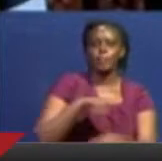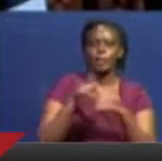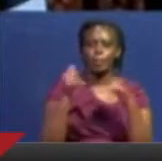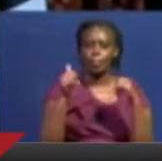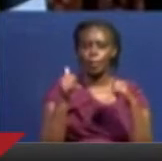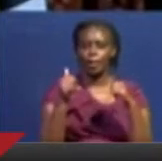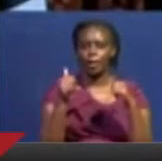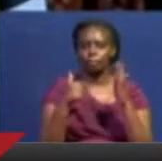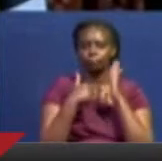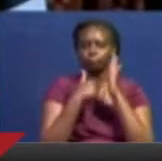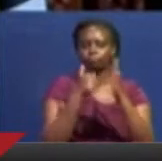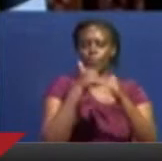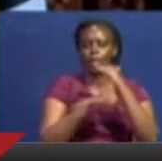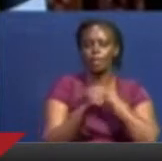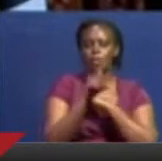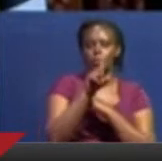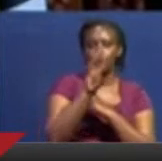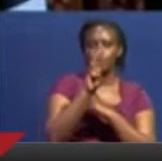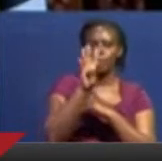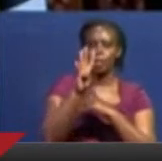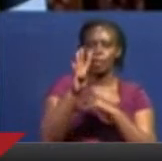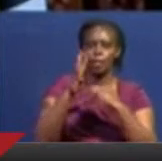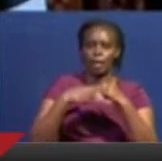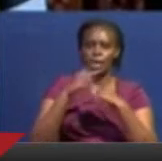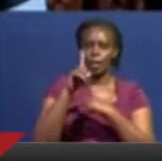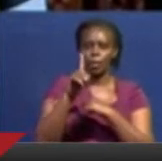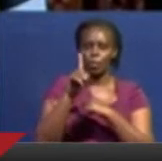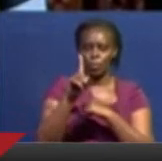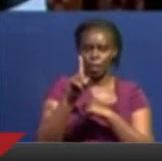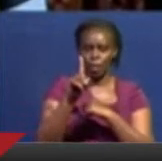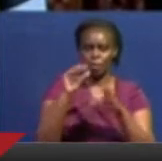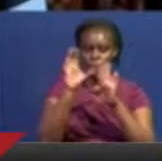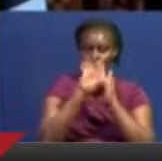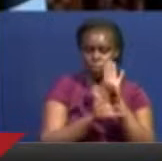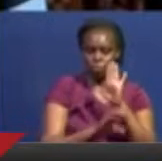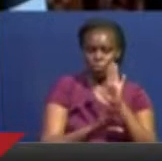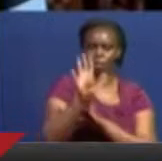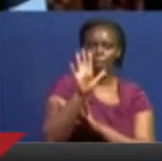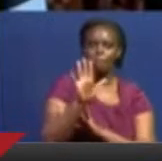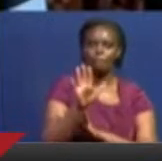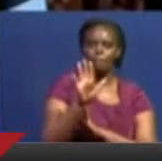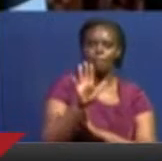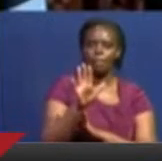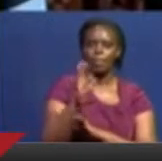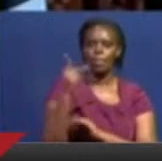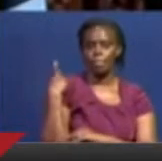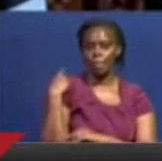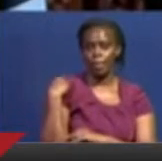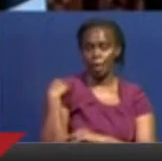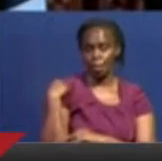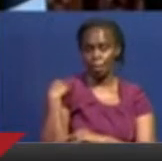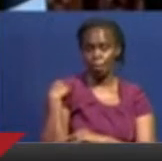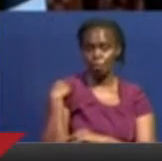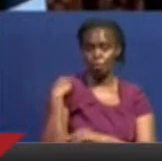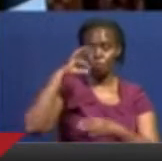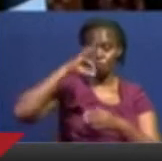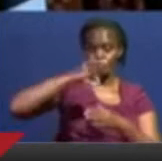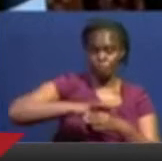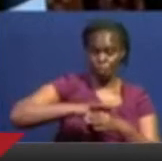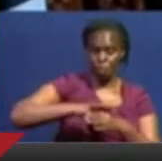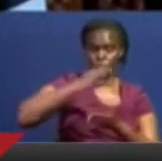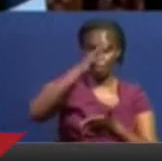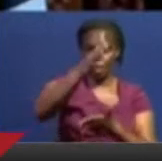timelines envisaged under Article 149(1) of the Constitution. And 5. The threshold for voting on the